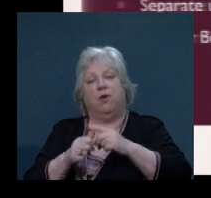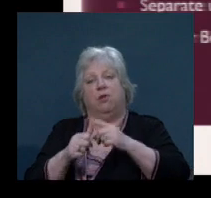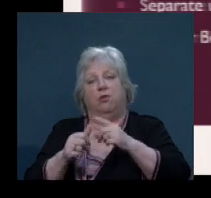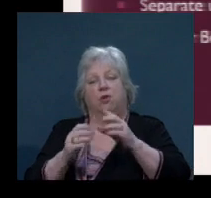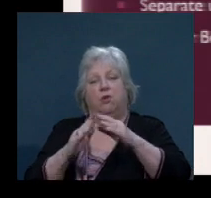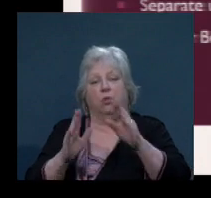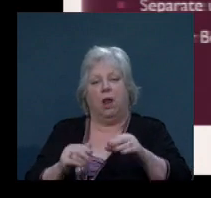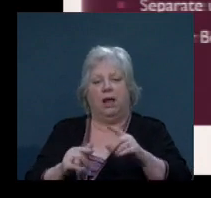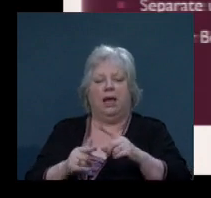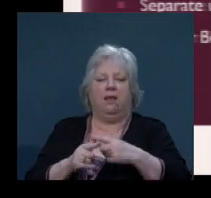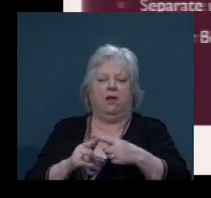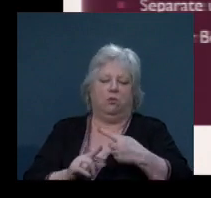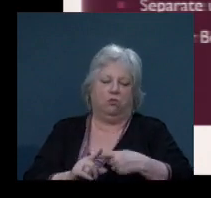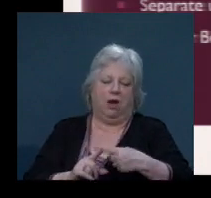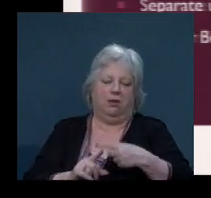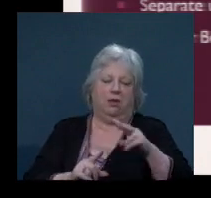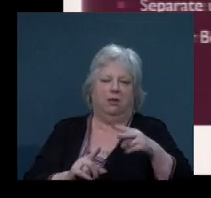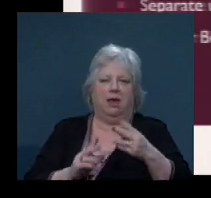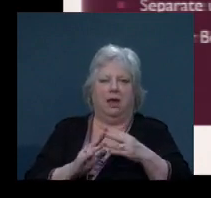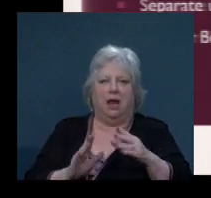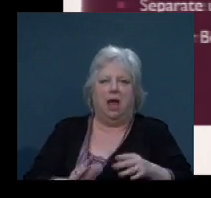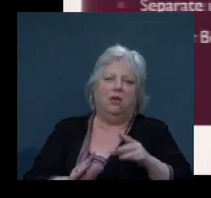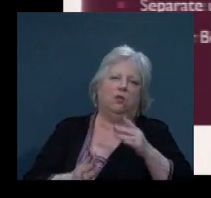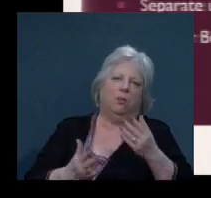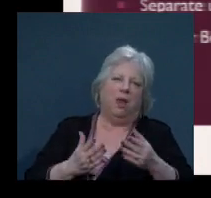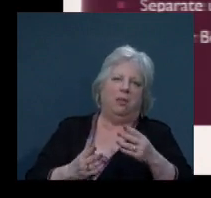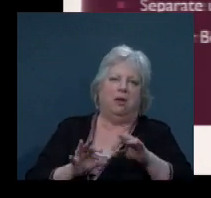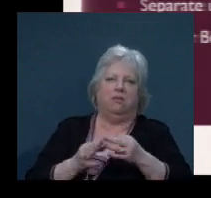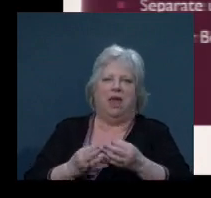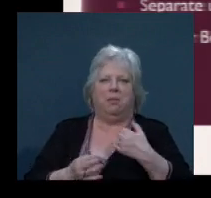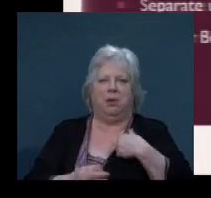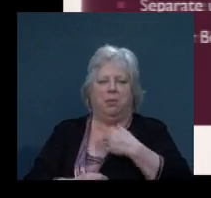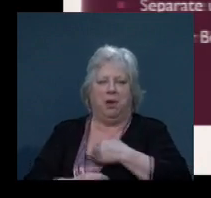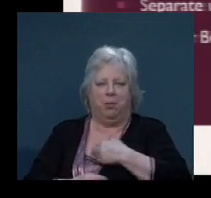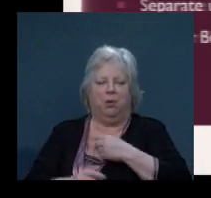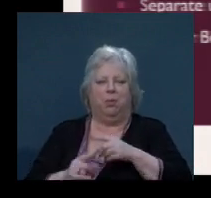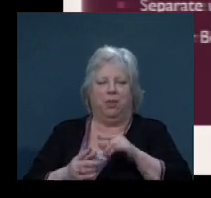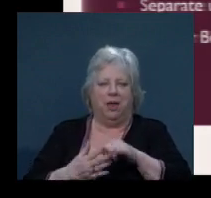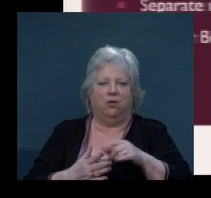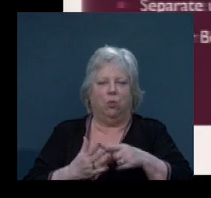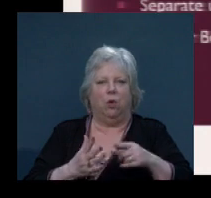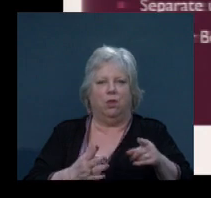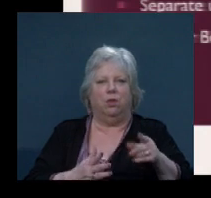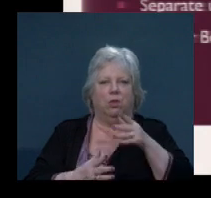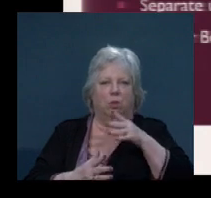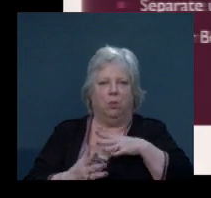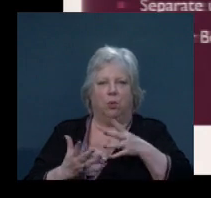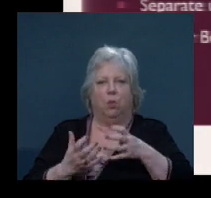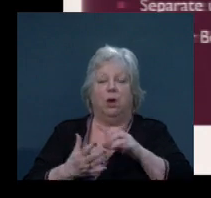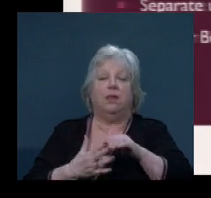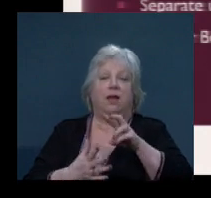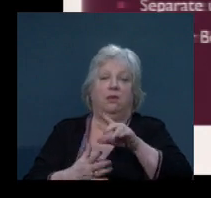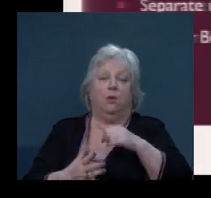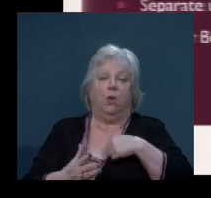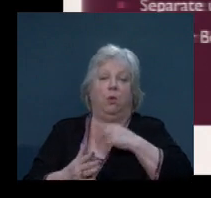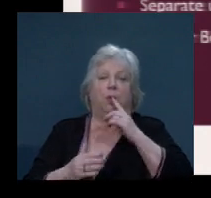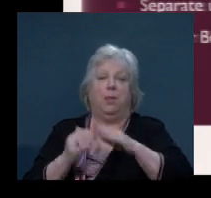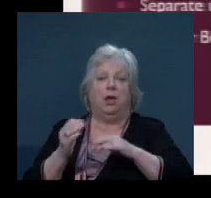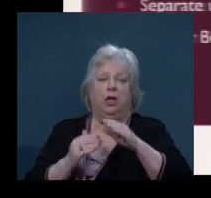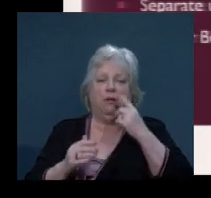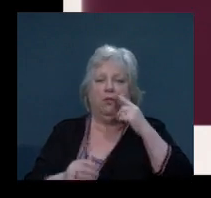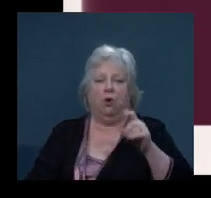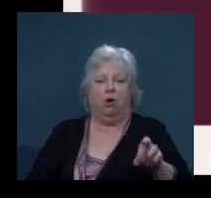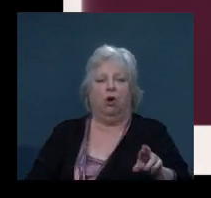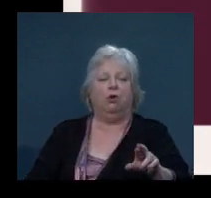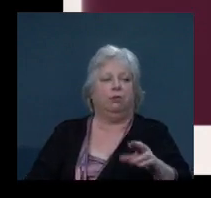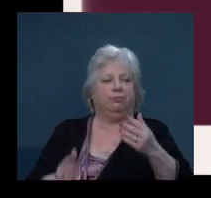rent the second house out, and maybe for a family member at some point. But that's what she wanted, so that's the way we're building it. If you